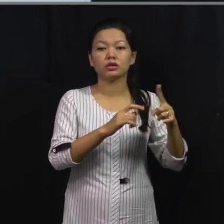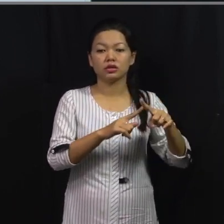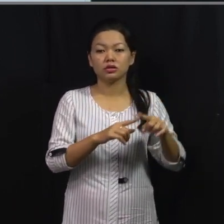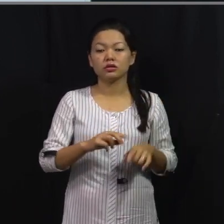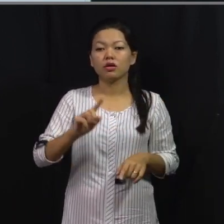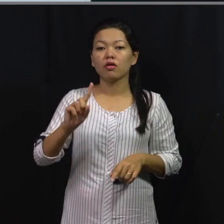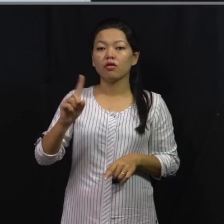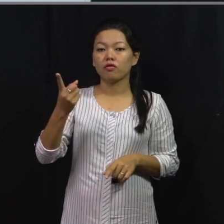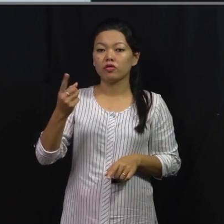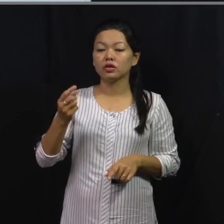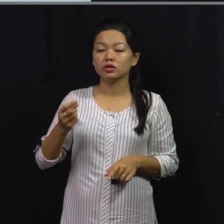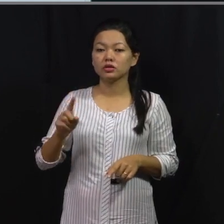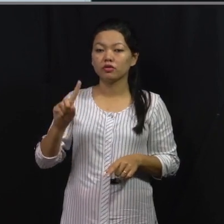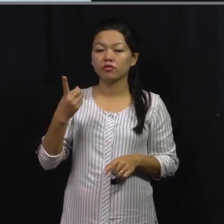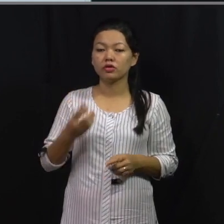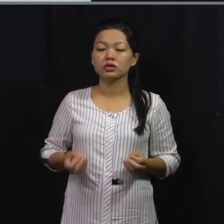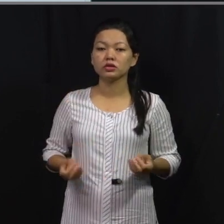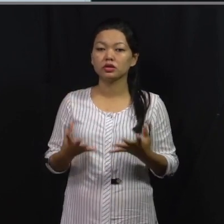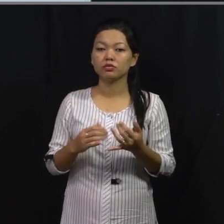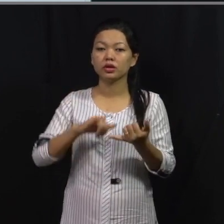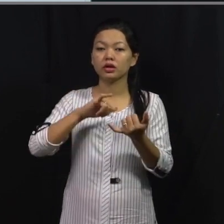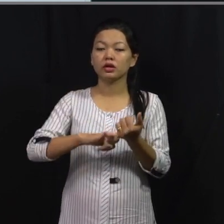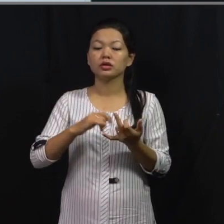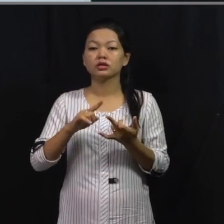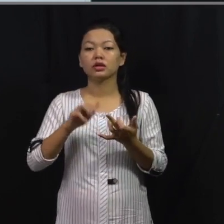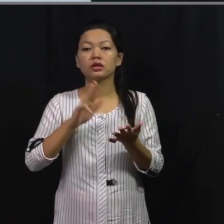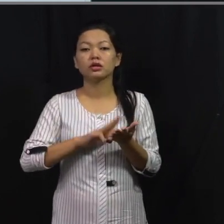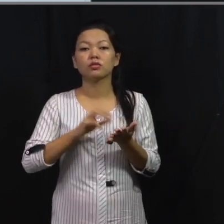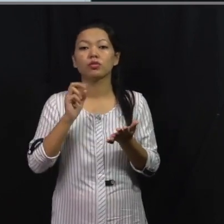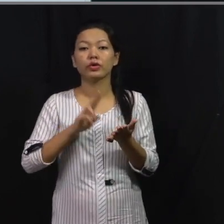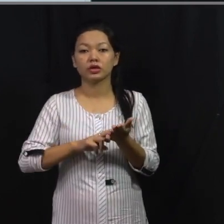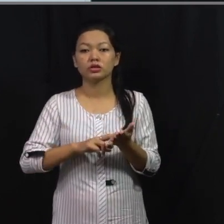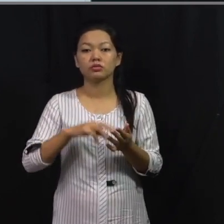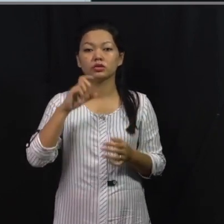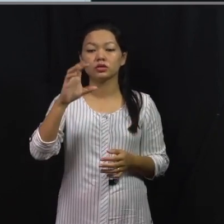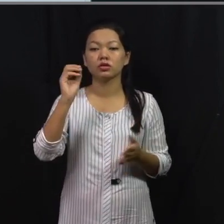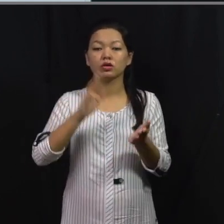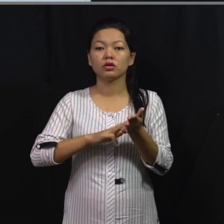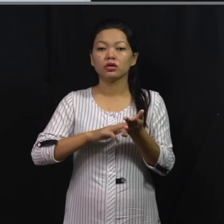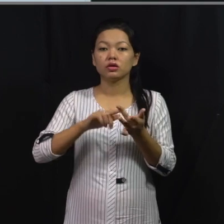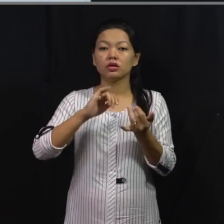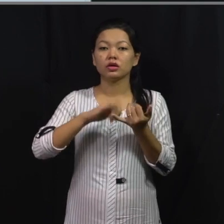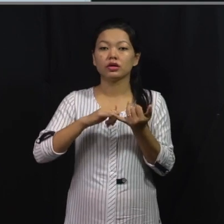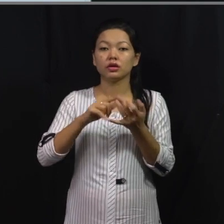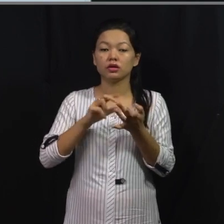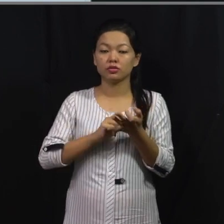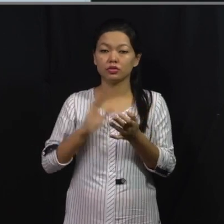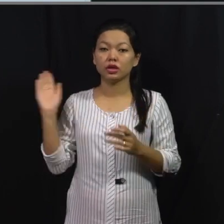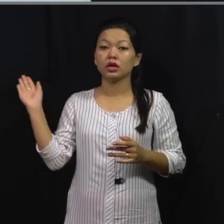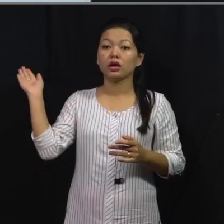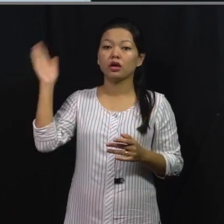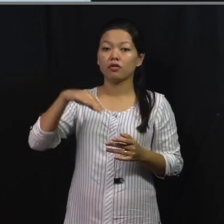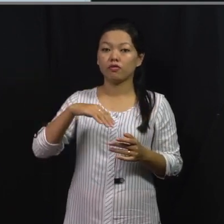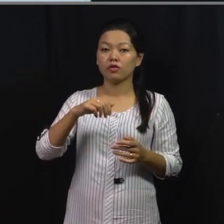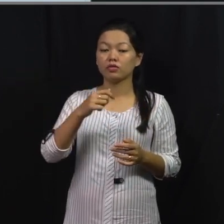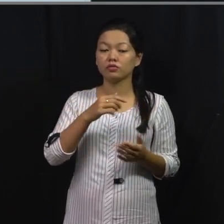the Simon Commission. Okay, when the Simon Commission came to India, okay, what happened was that they gave a particular name called as